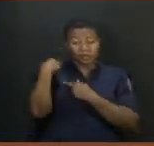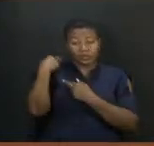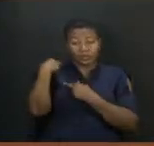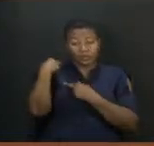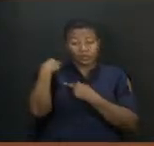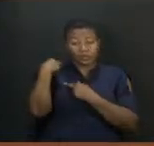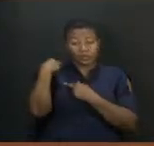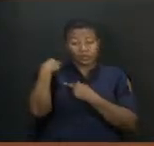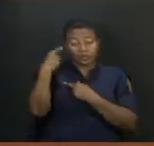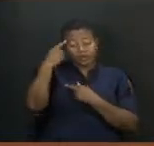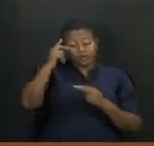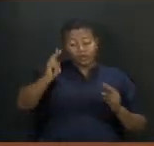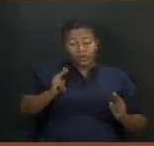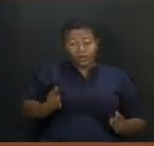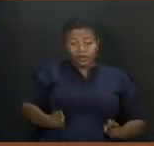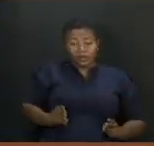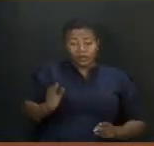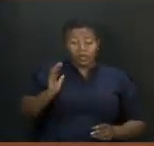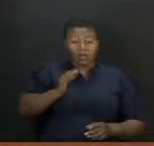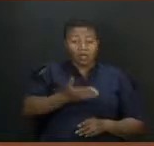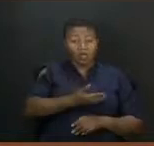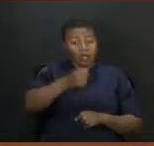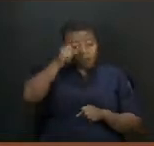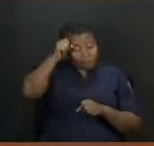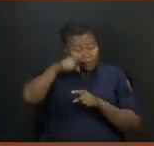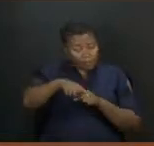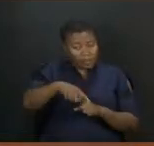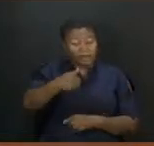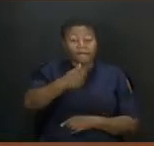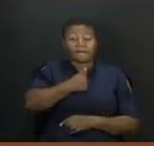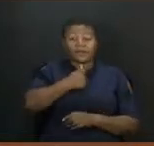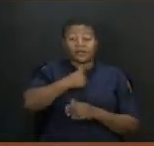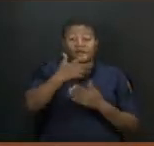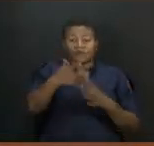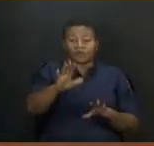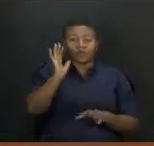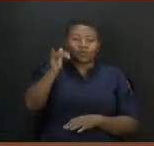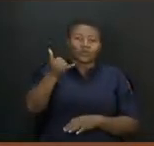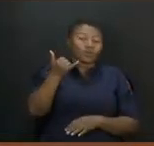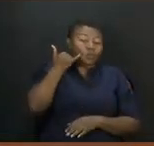our colleague. I will reach out to him, and I will